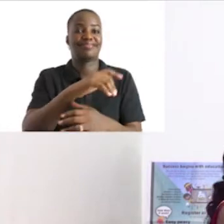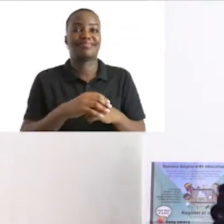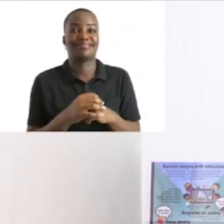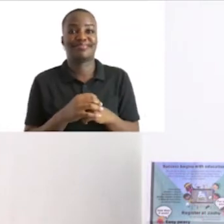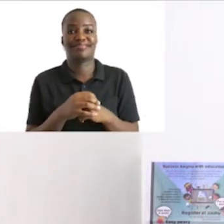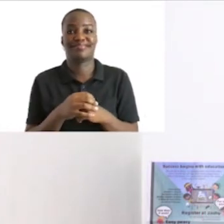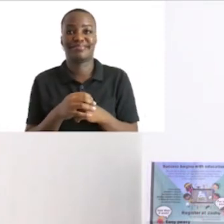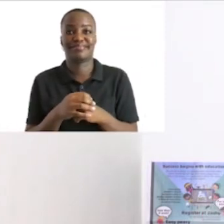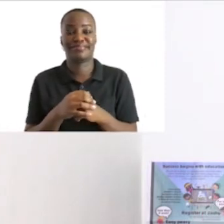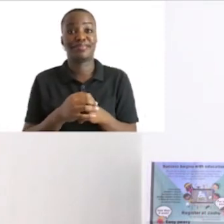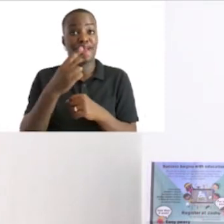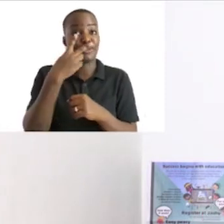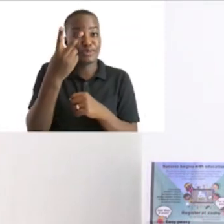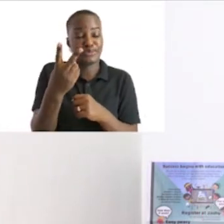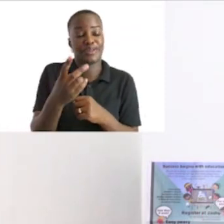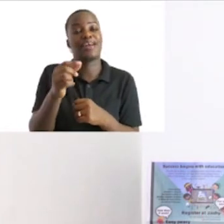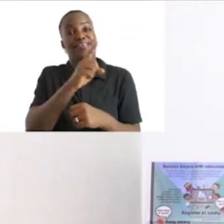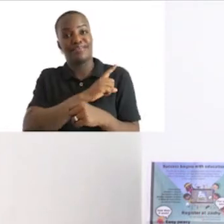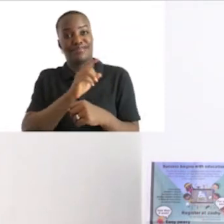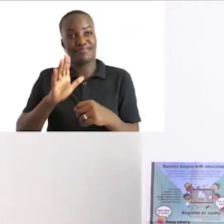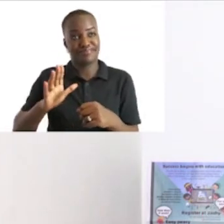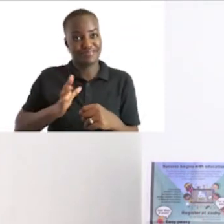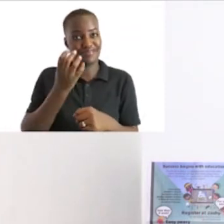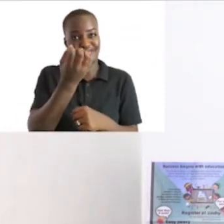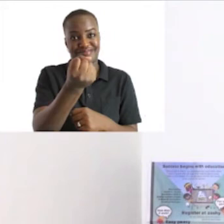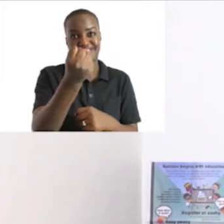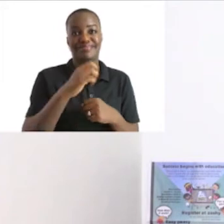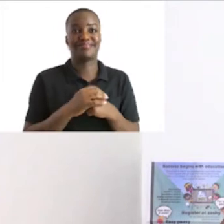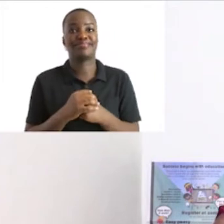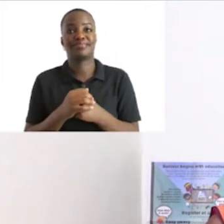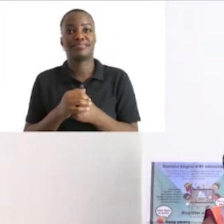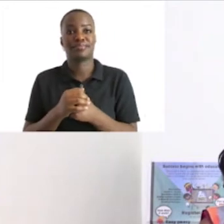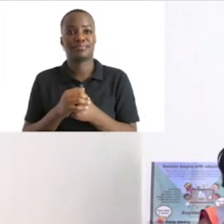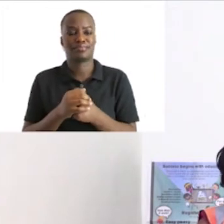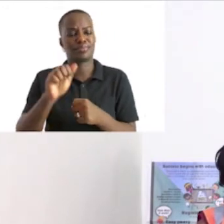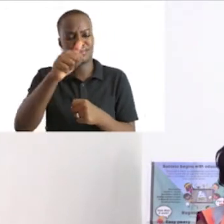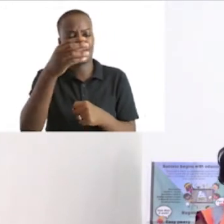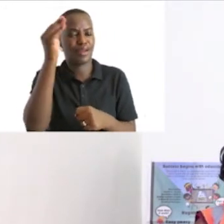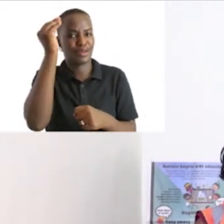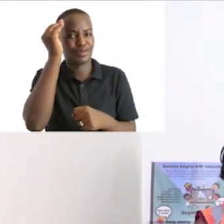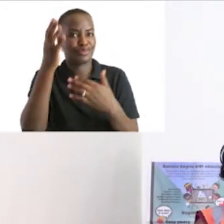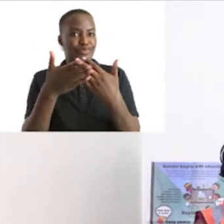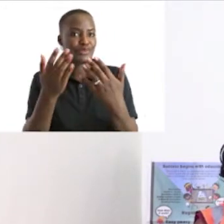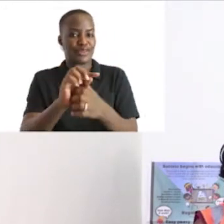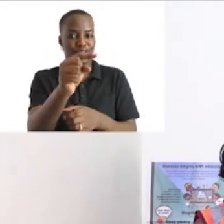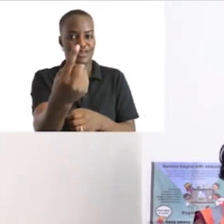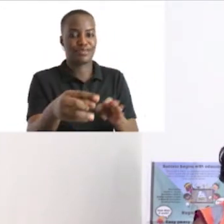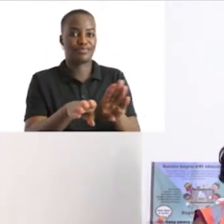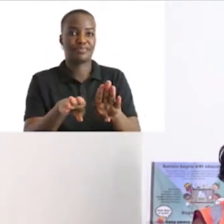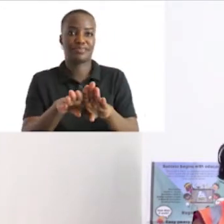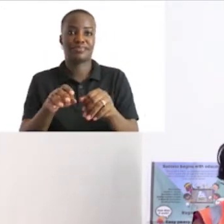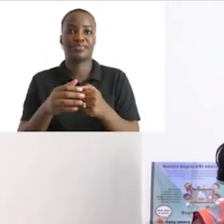15. And 15 is on the board. The rest, I'm sure you can do by